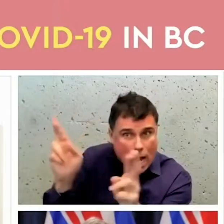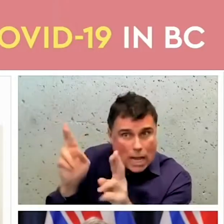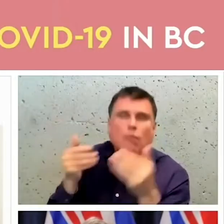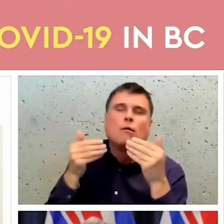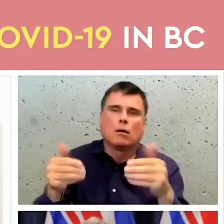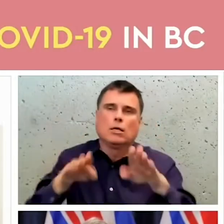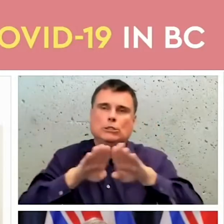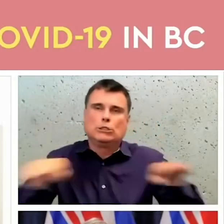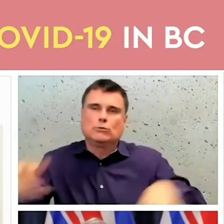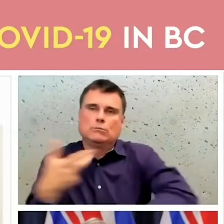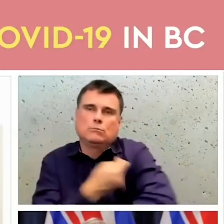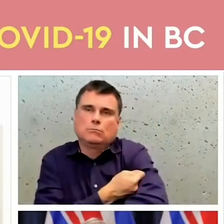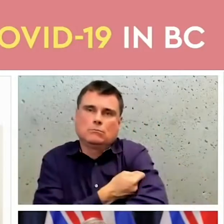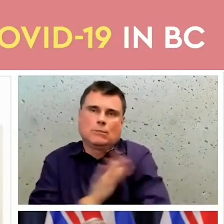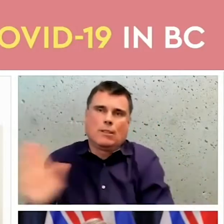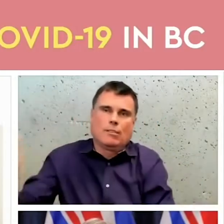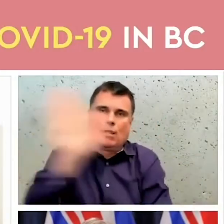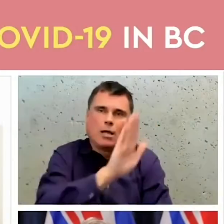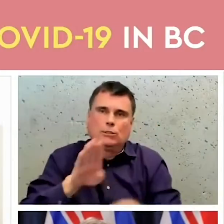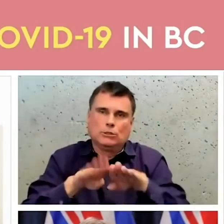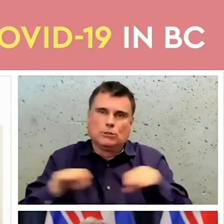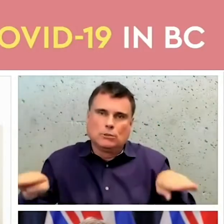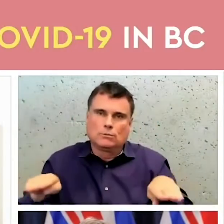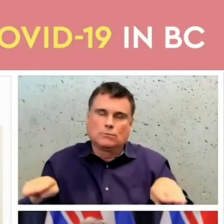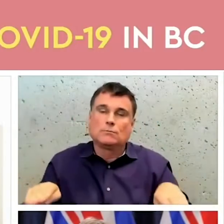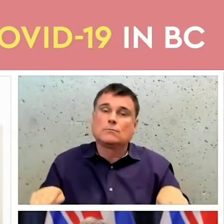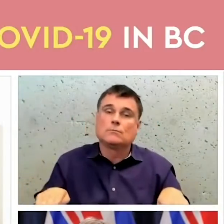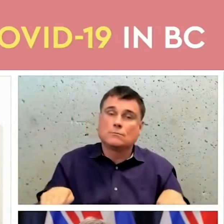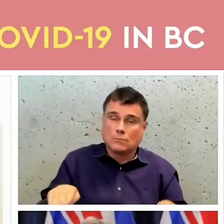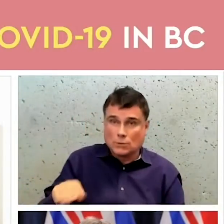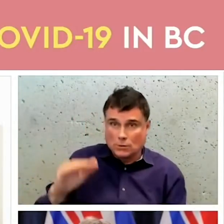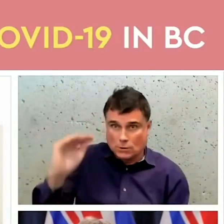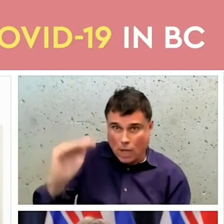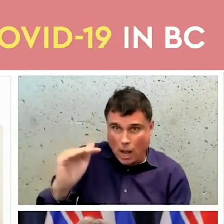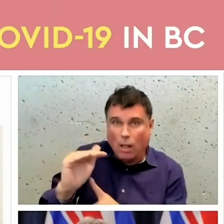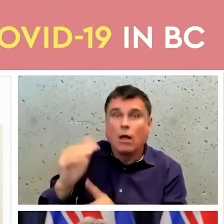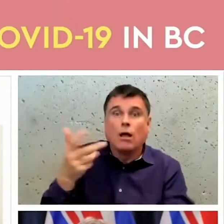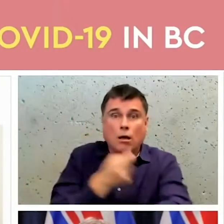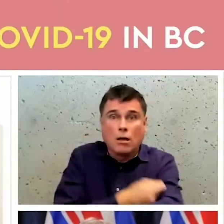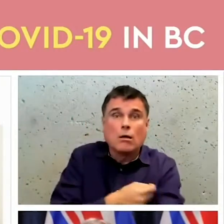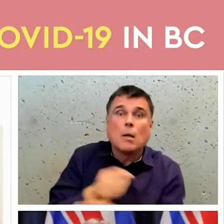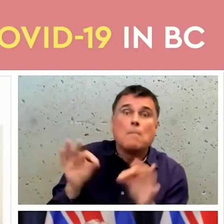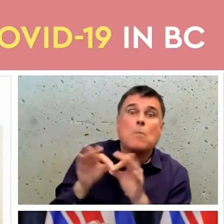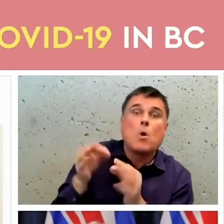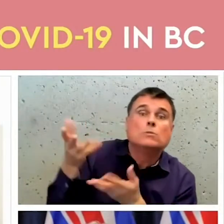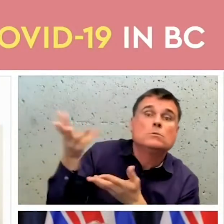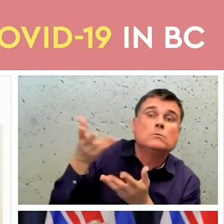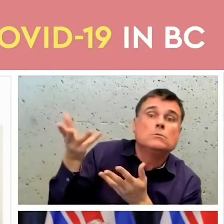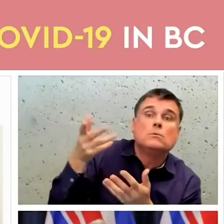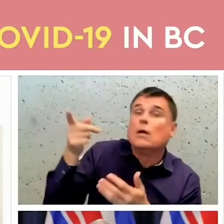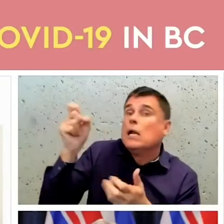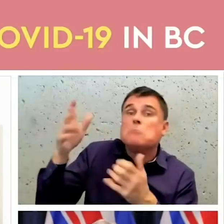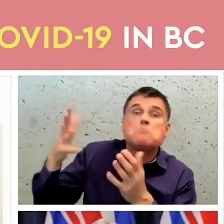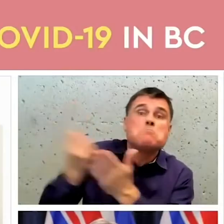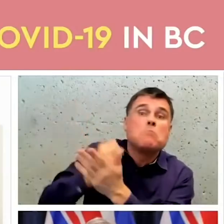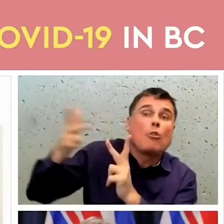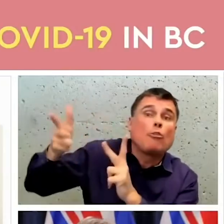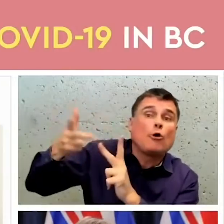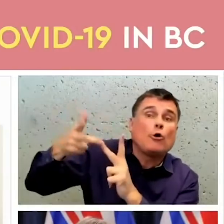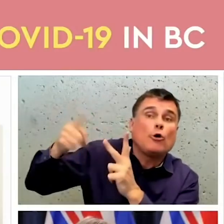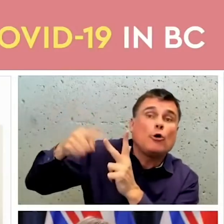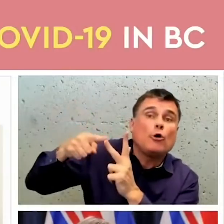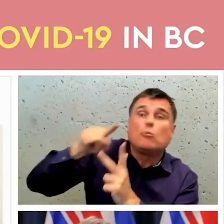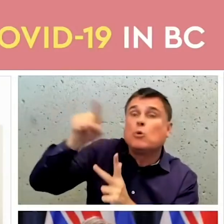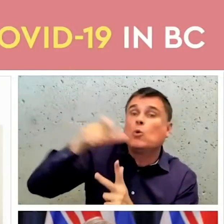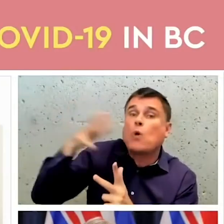as they're vaccinating small children for COVID, we will be offering boosters for elders and first and